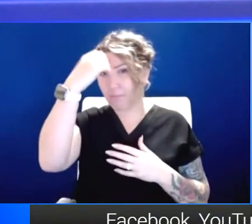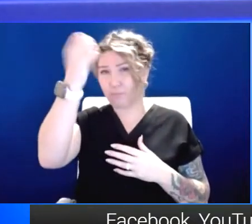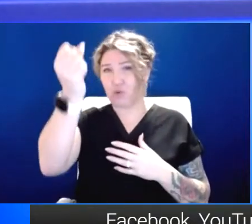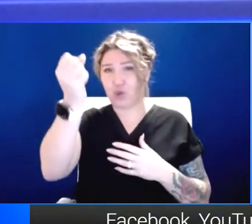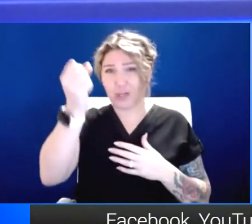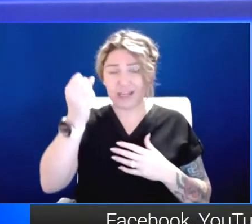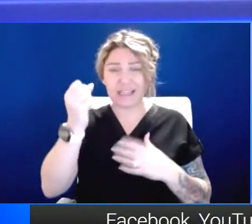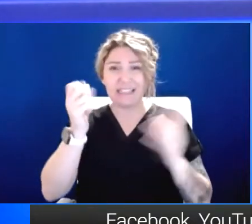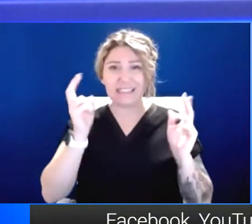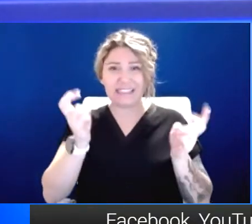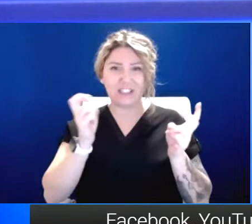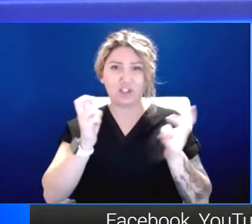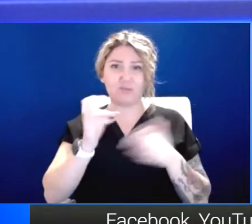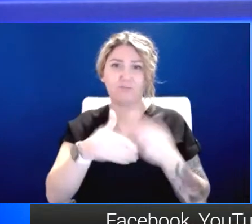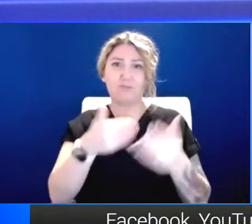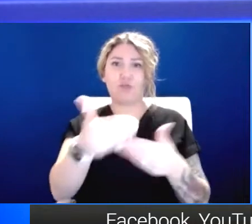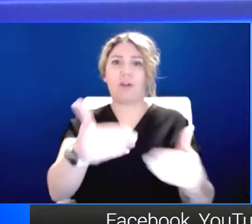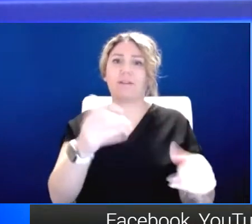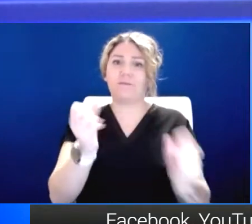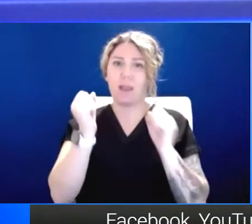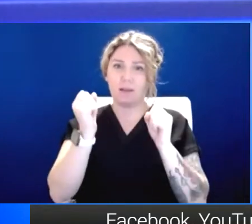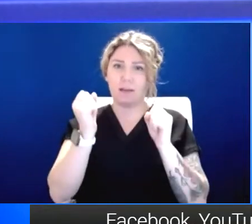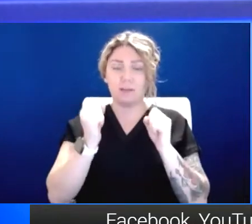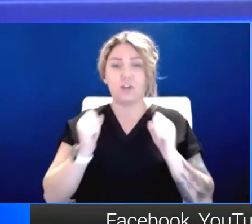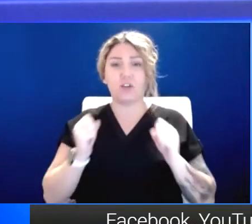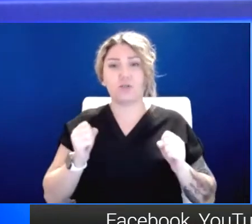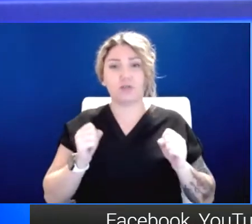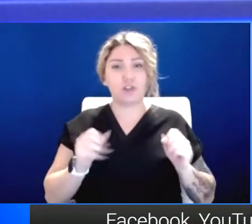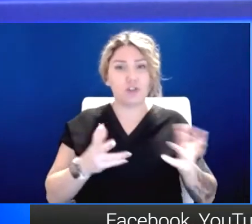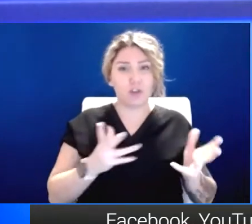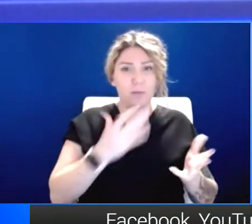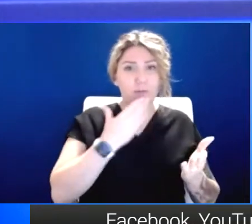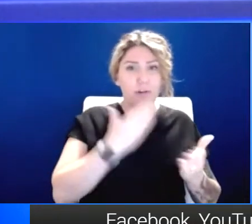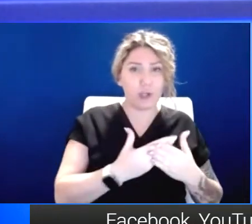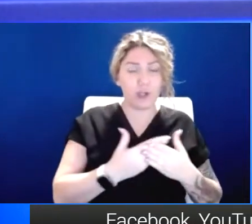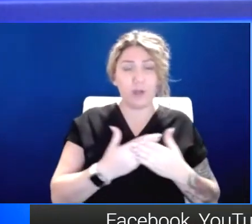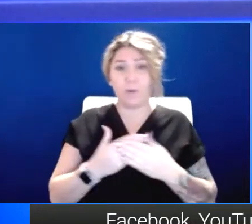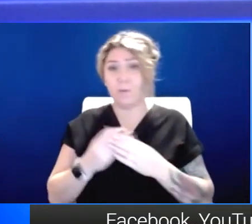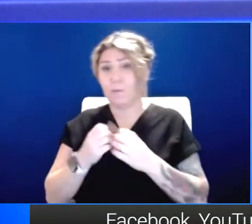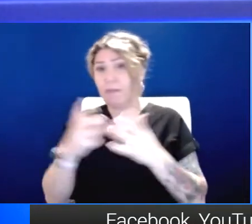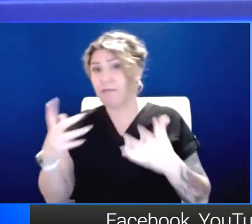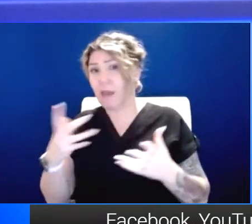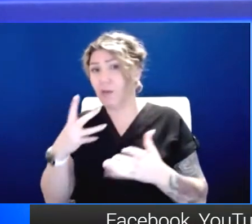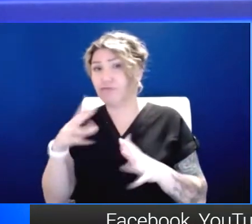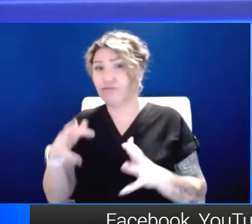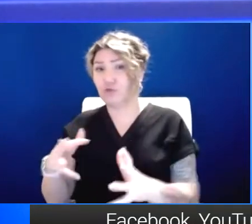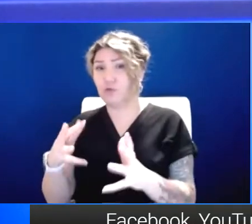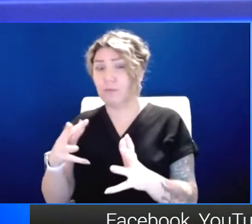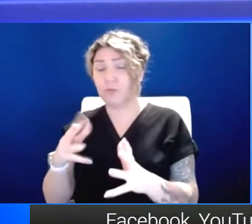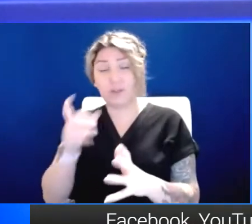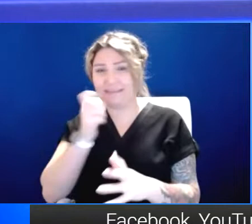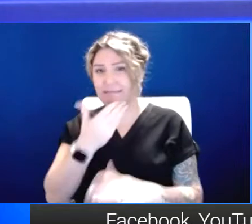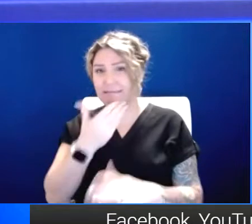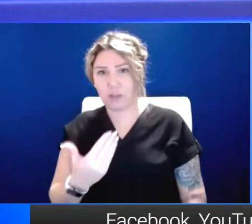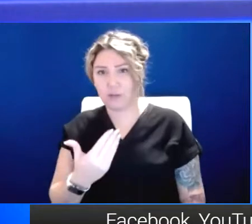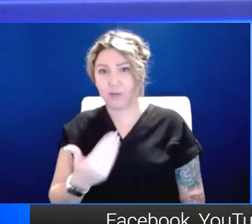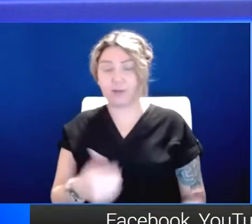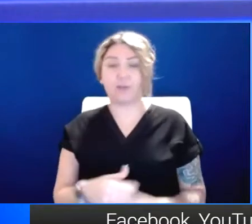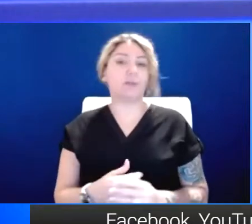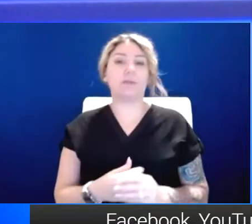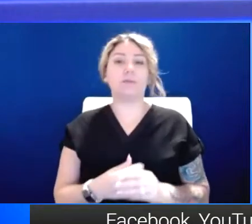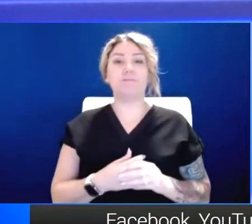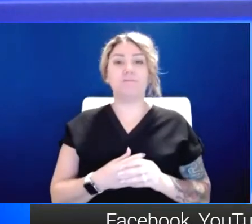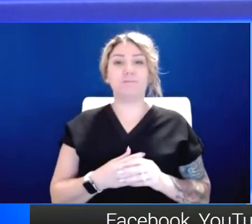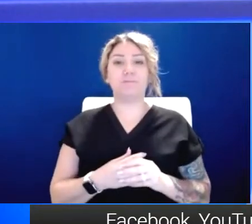progress faster. So tremor is good, no tremor is not as good. Generally starting on one side